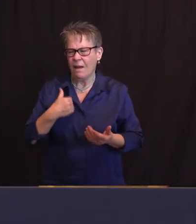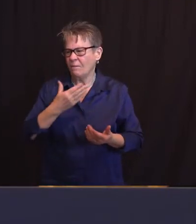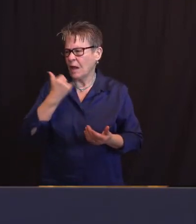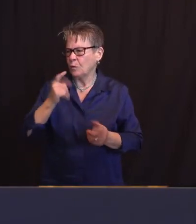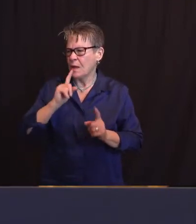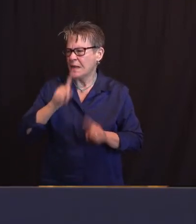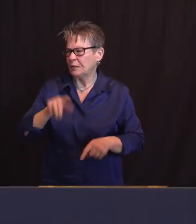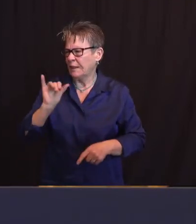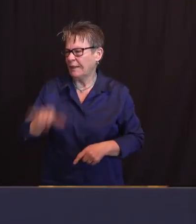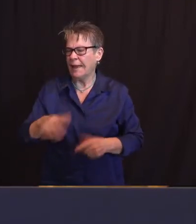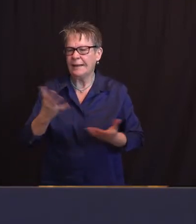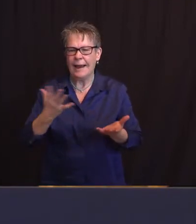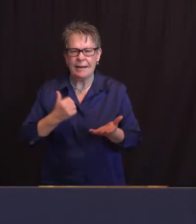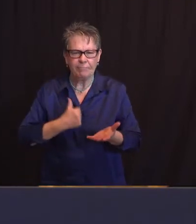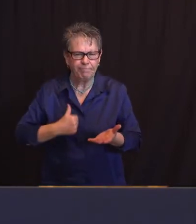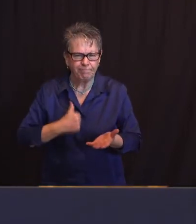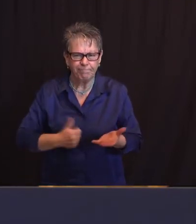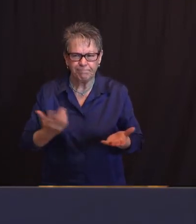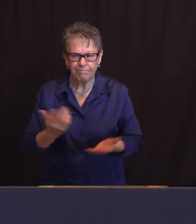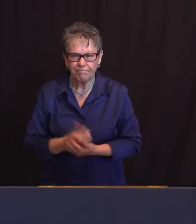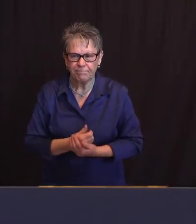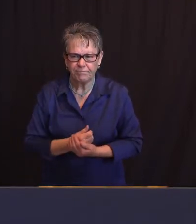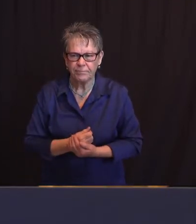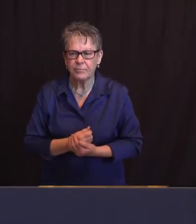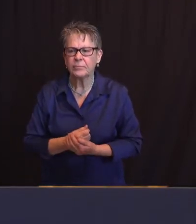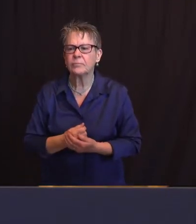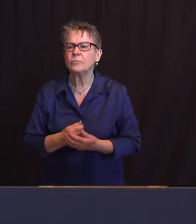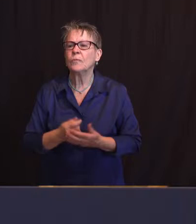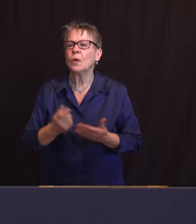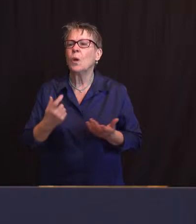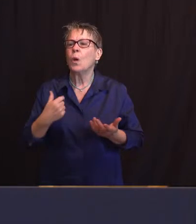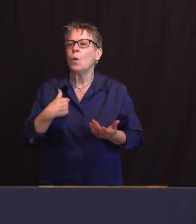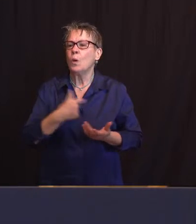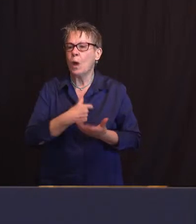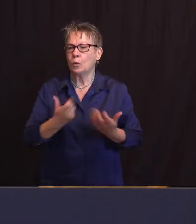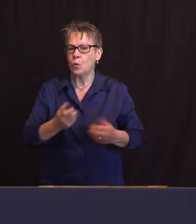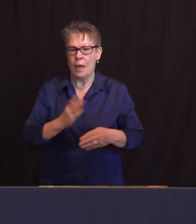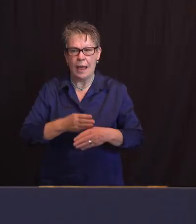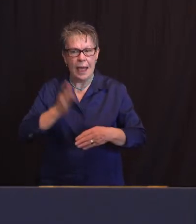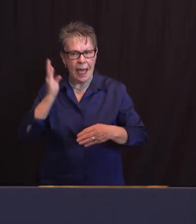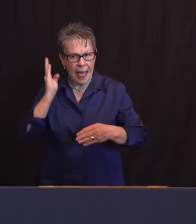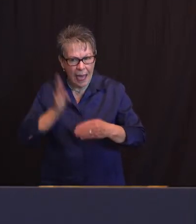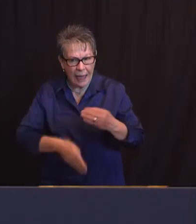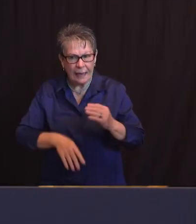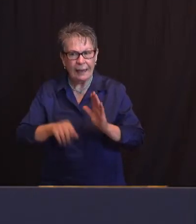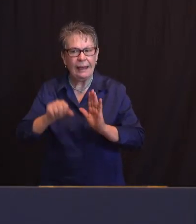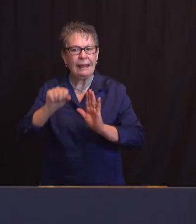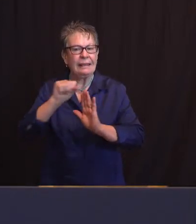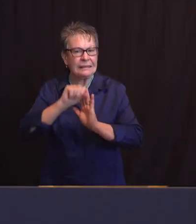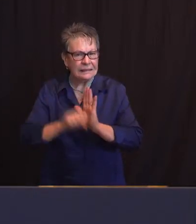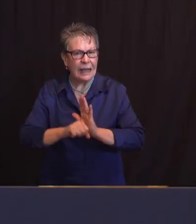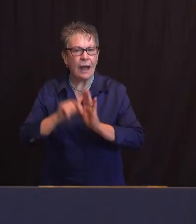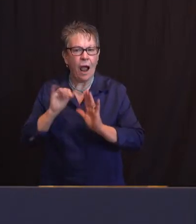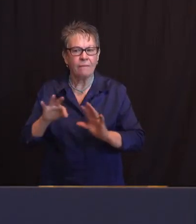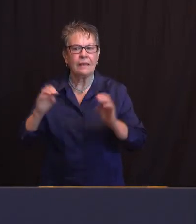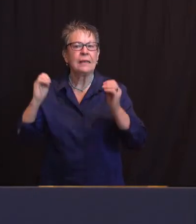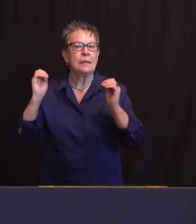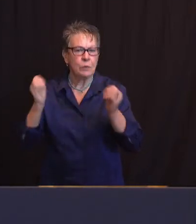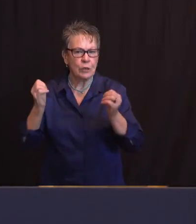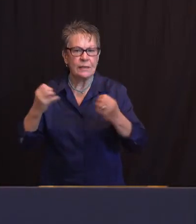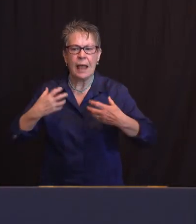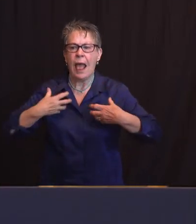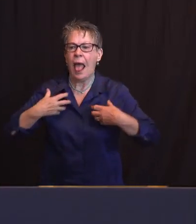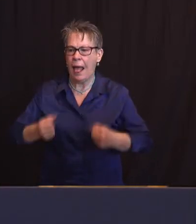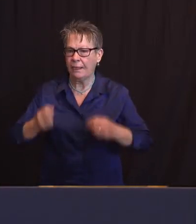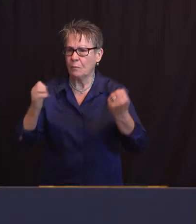conference. Let me say this. We want to end the state of emergency and the health emergency as much as anybody else